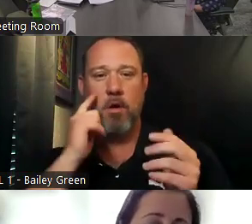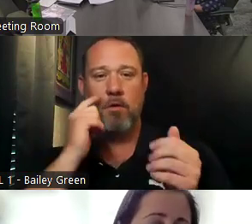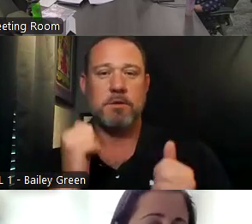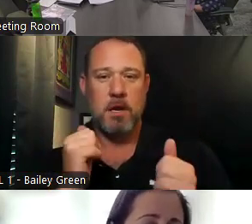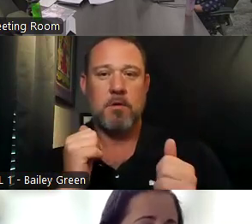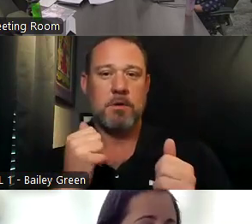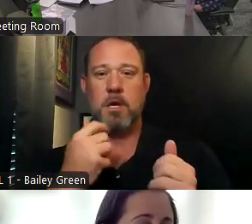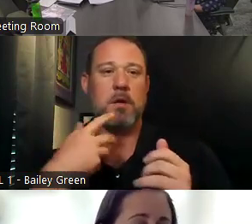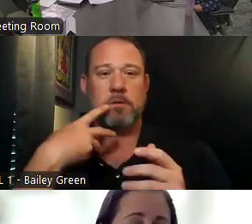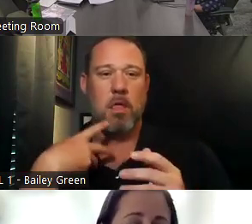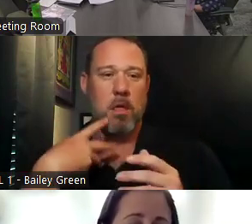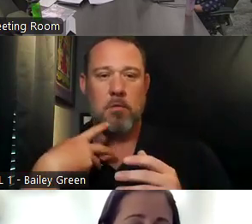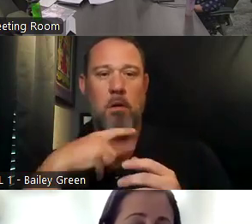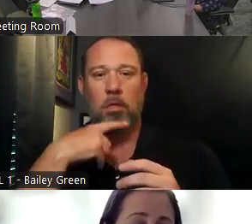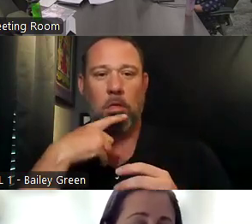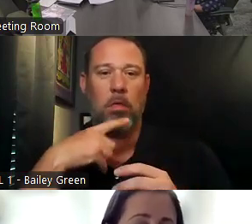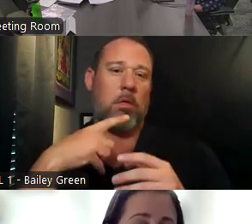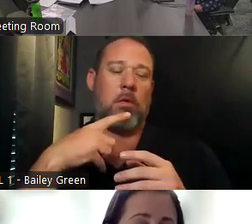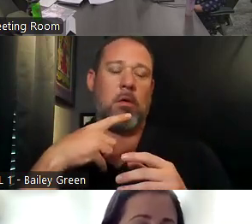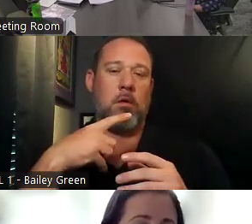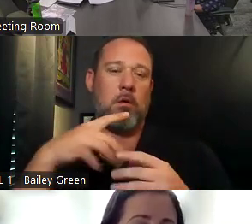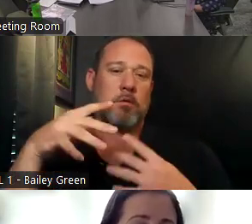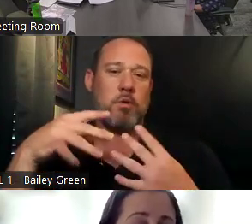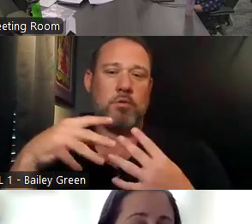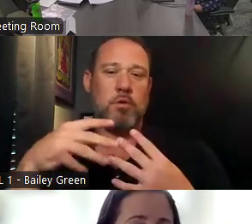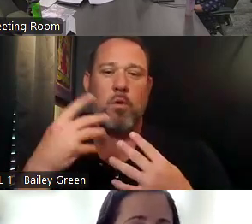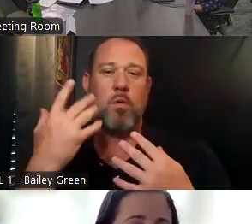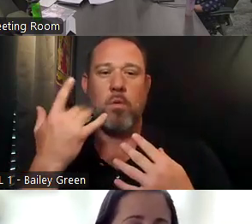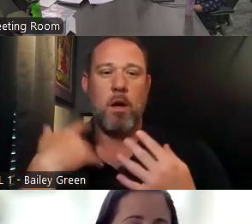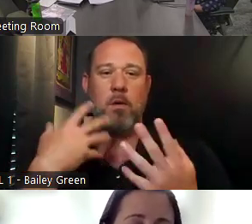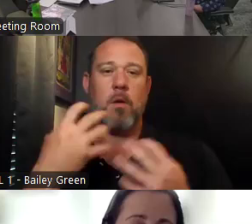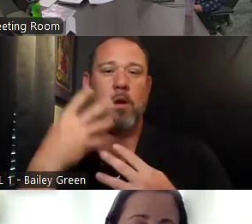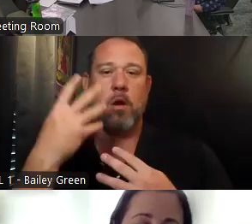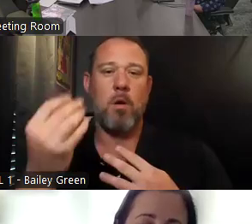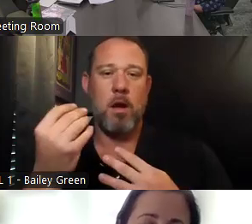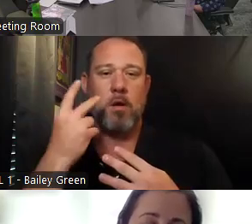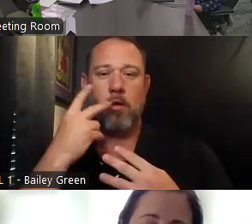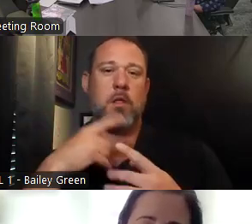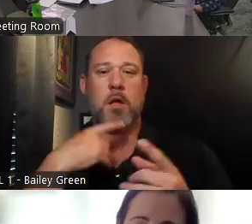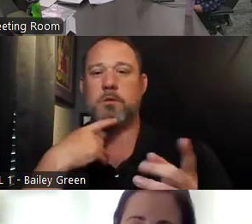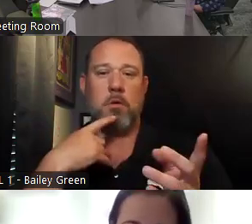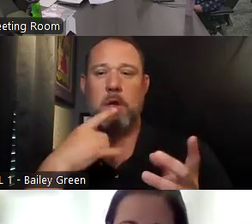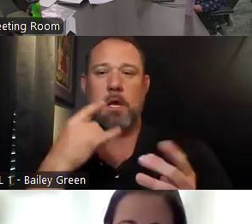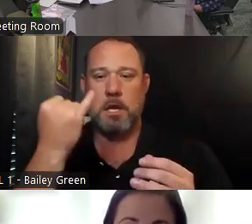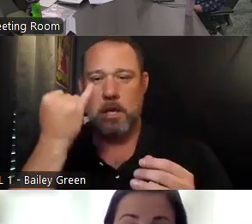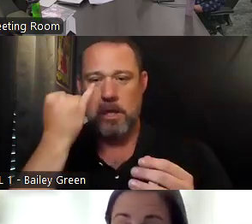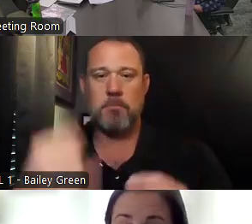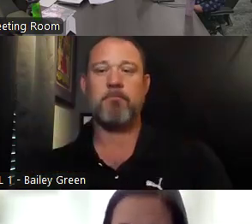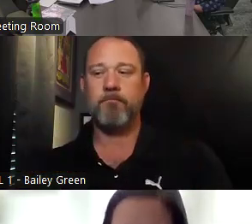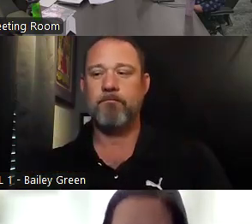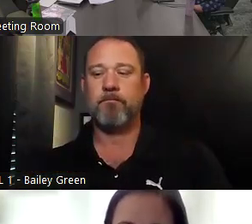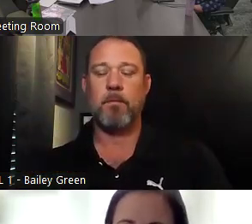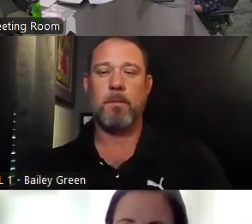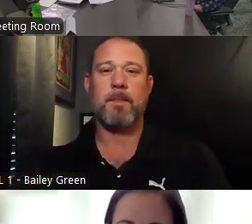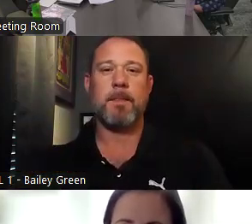just slobbering, babbling idiots and social. Why would I want to go out and look like a slobbering, babbling idiot? This is not